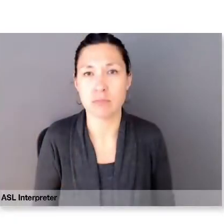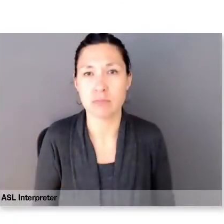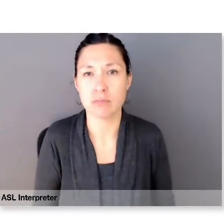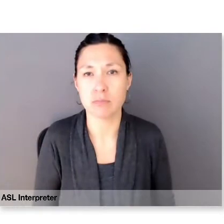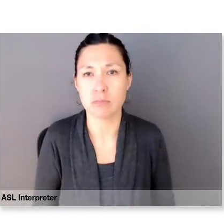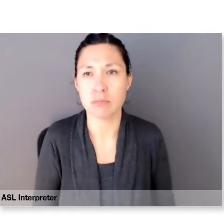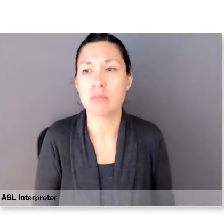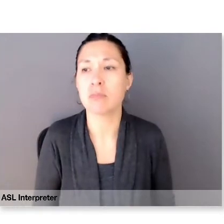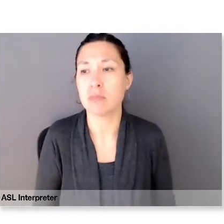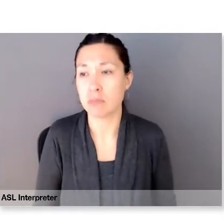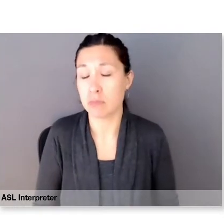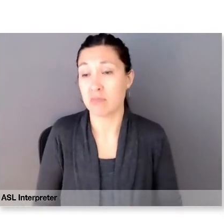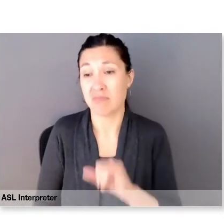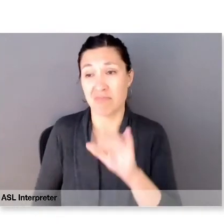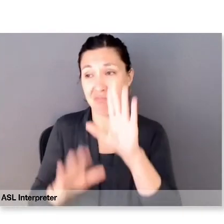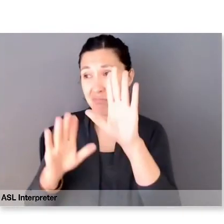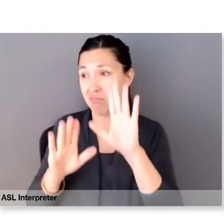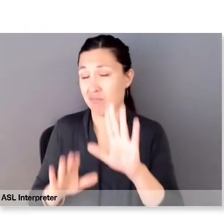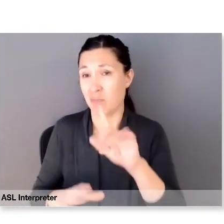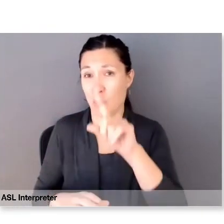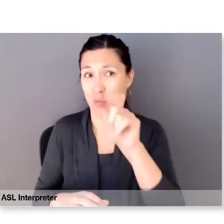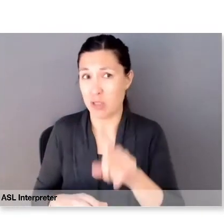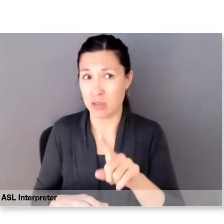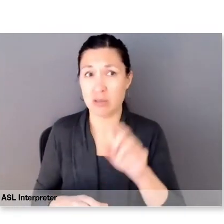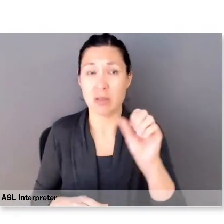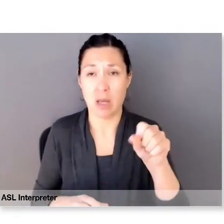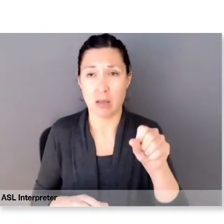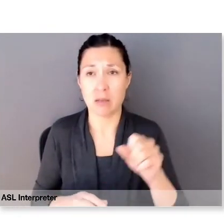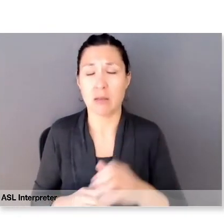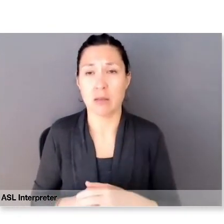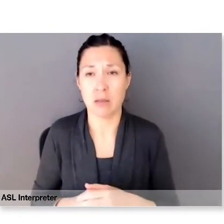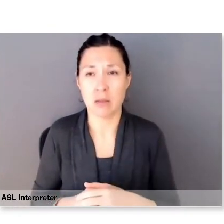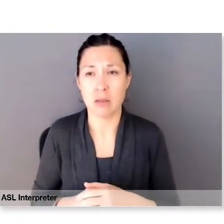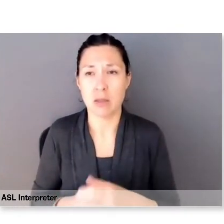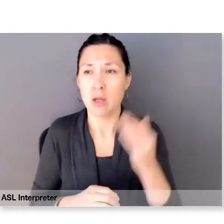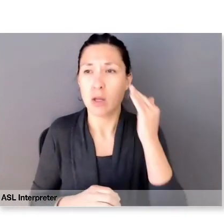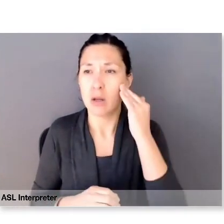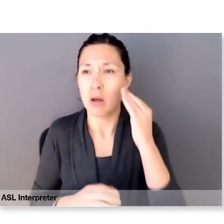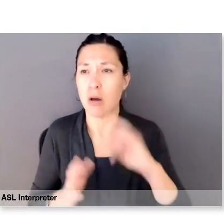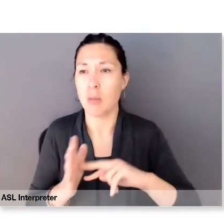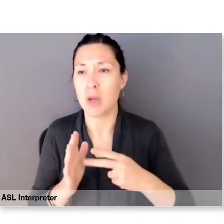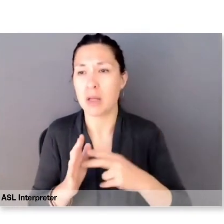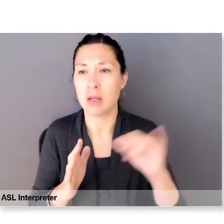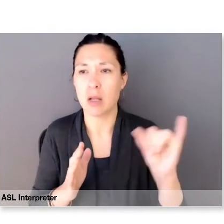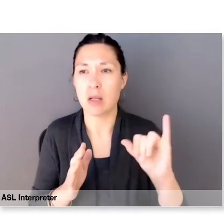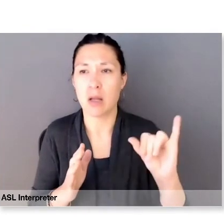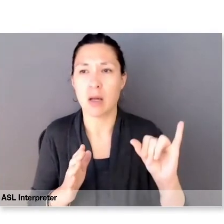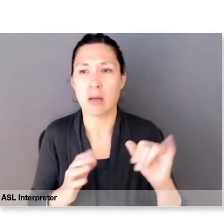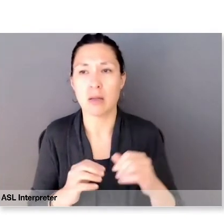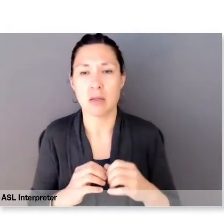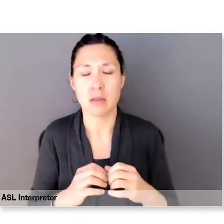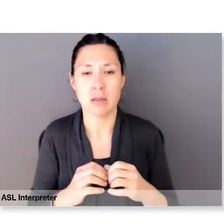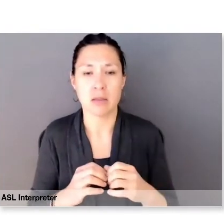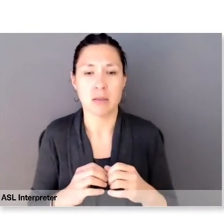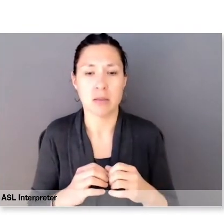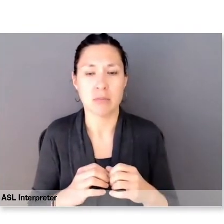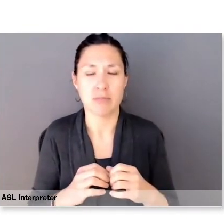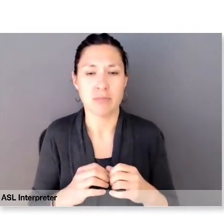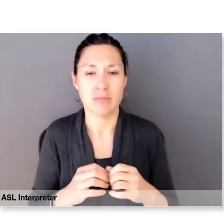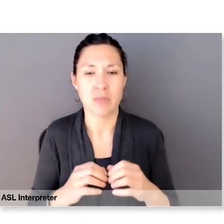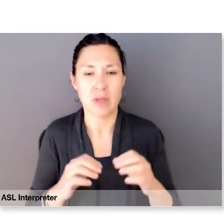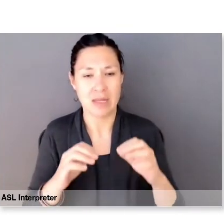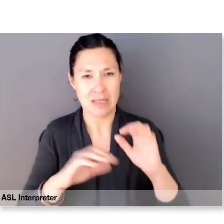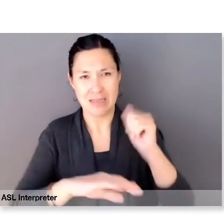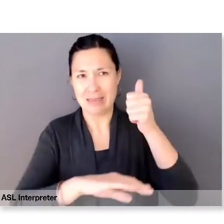it's a great question, and in terms of I think developments of some sort of ethical guidelines would be